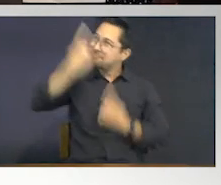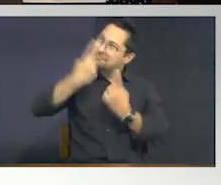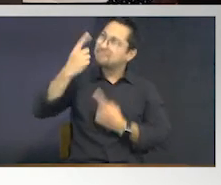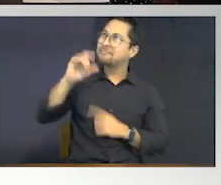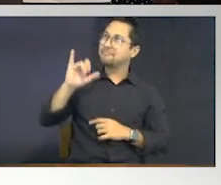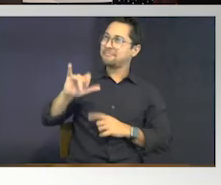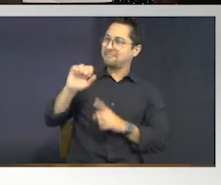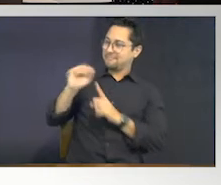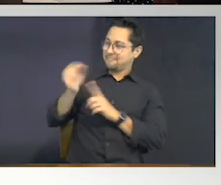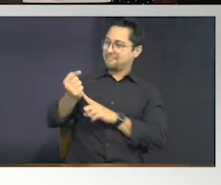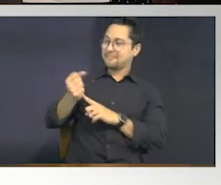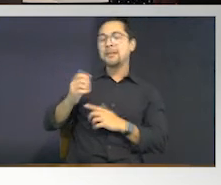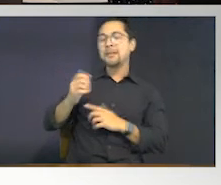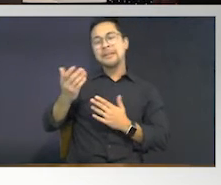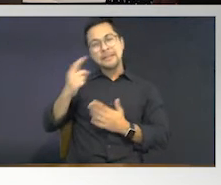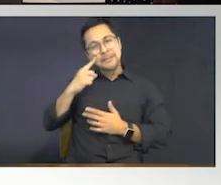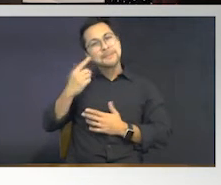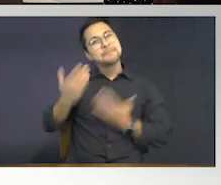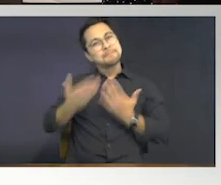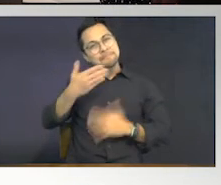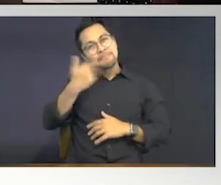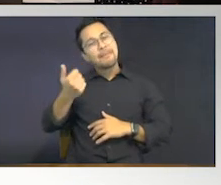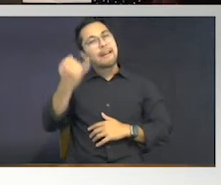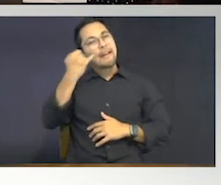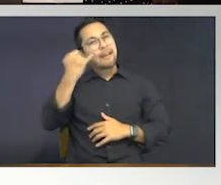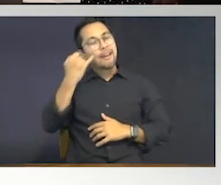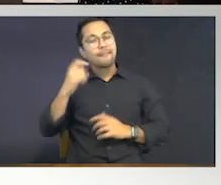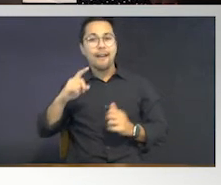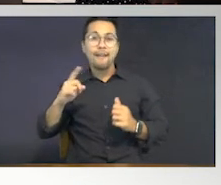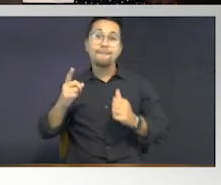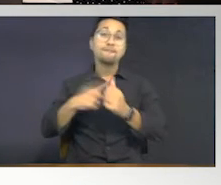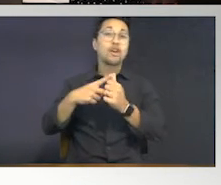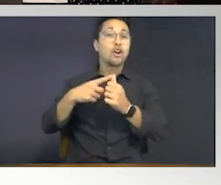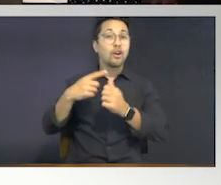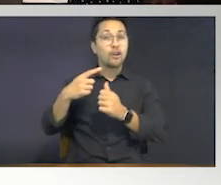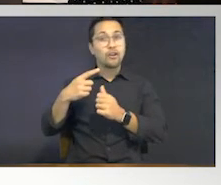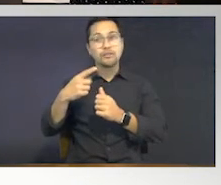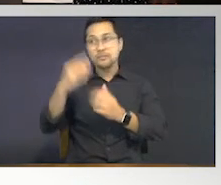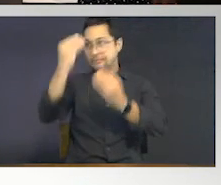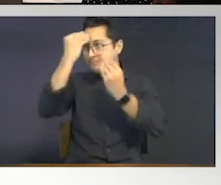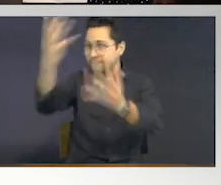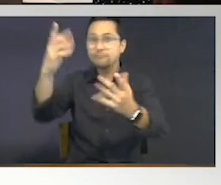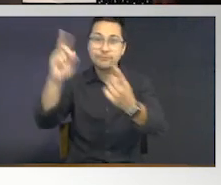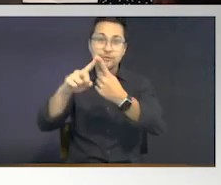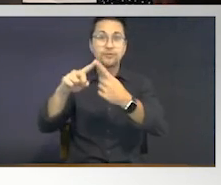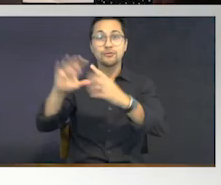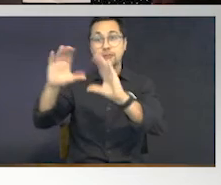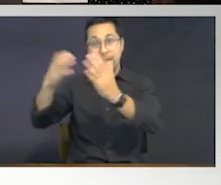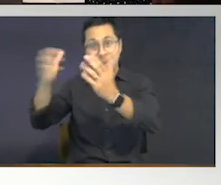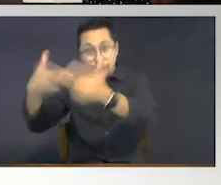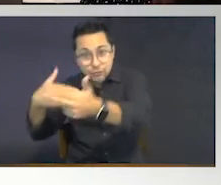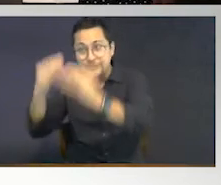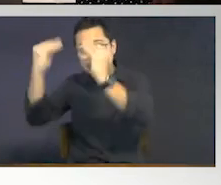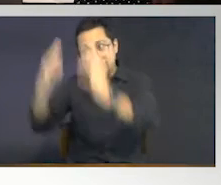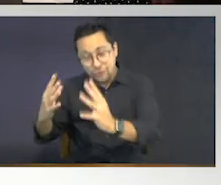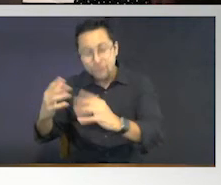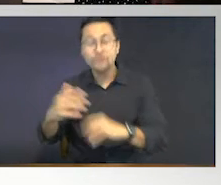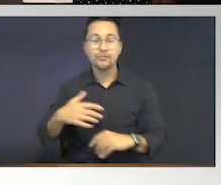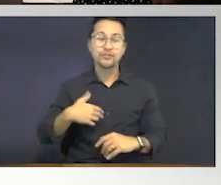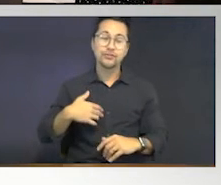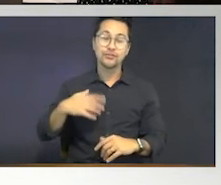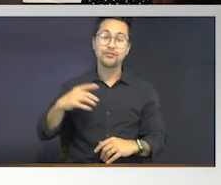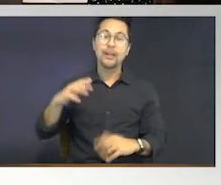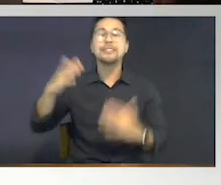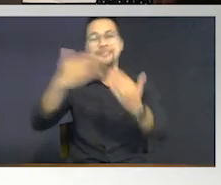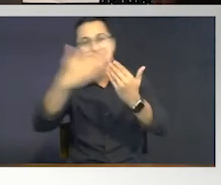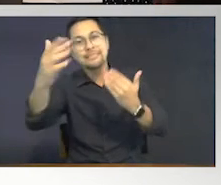would have been better if I would have communicated that first with his classroom teacher, which eventually I did after it came back down, right?